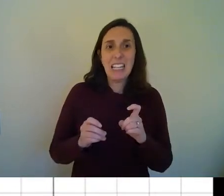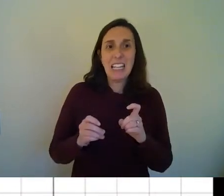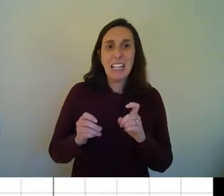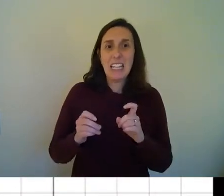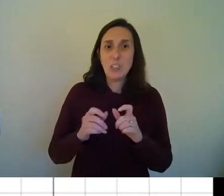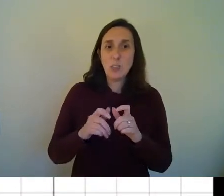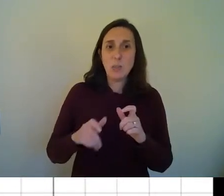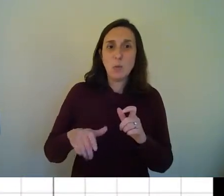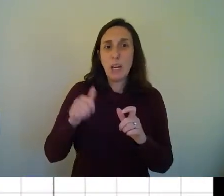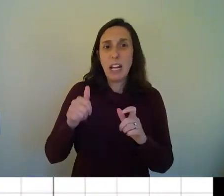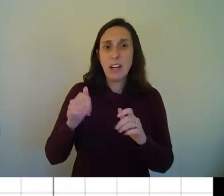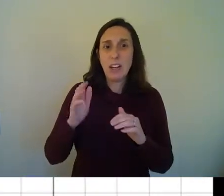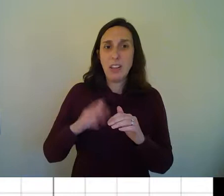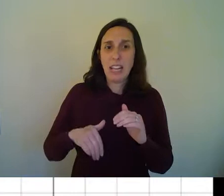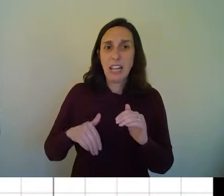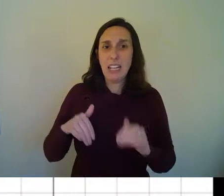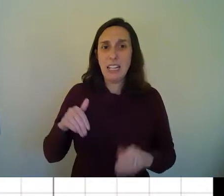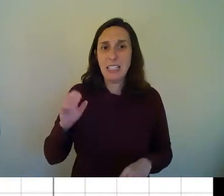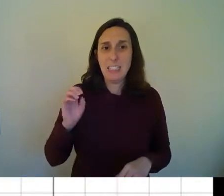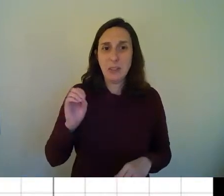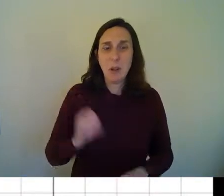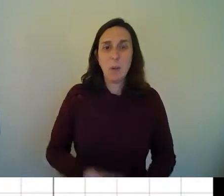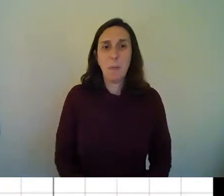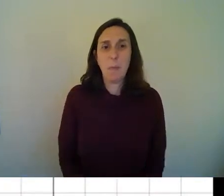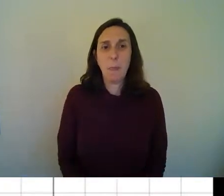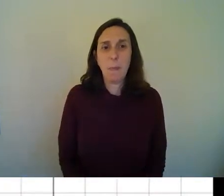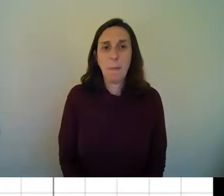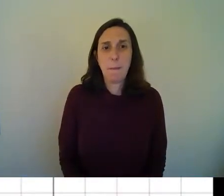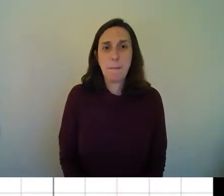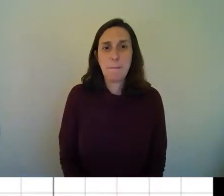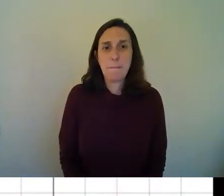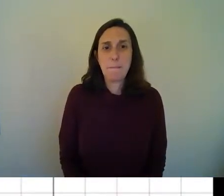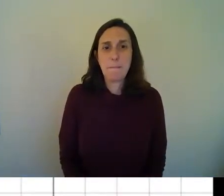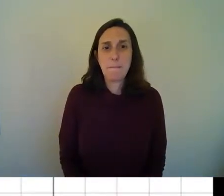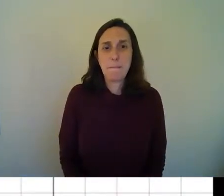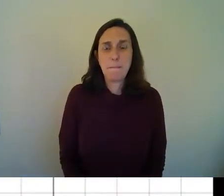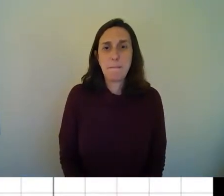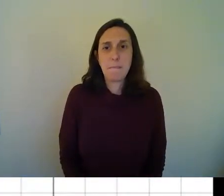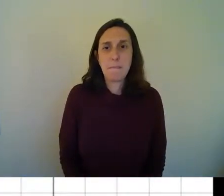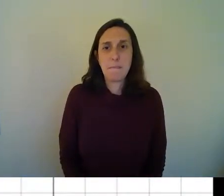Right? X is an element of all real numbers such that x is greater than 0, or